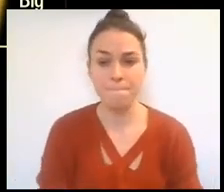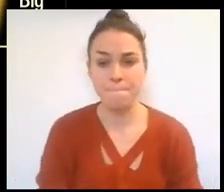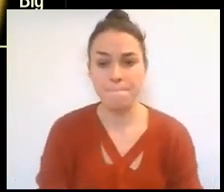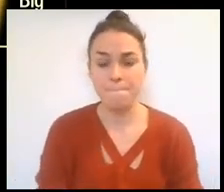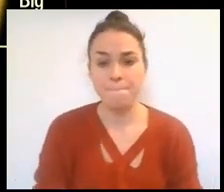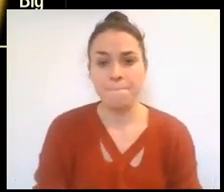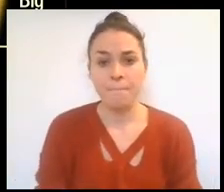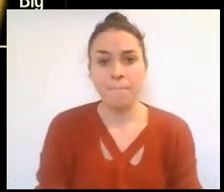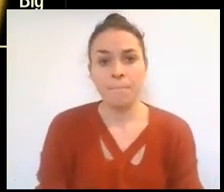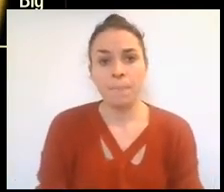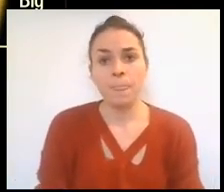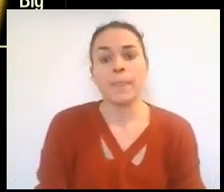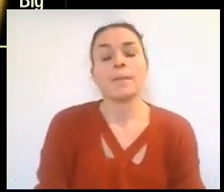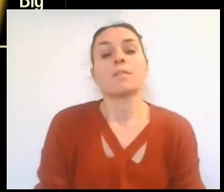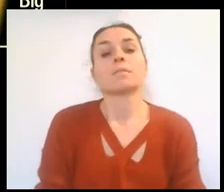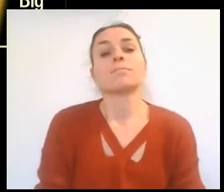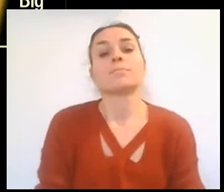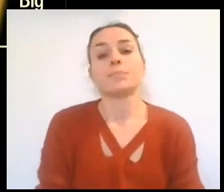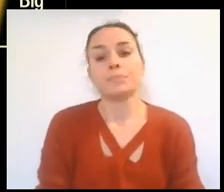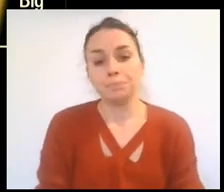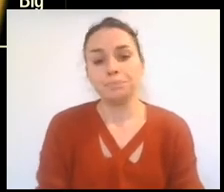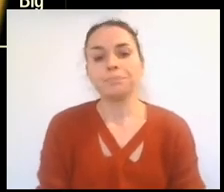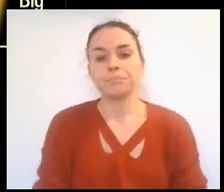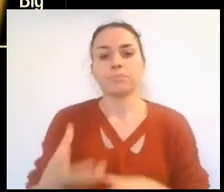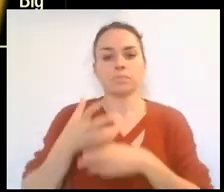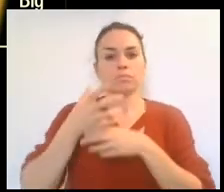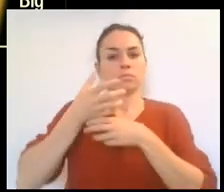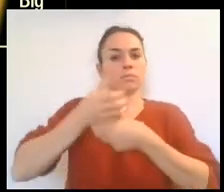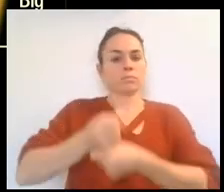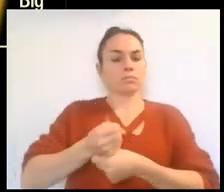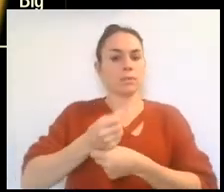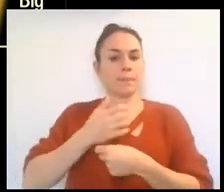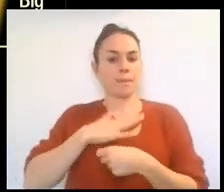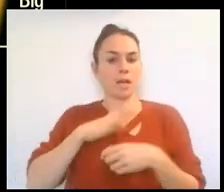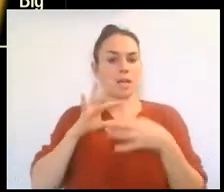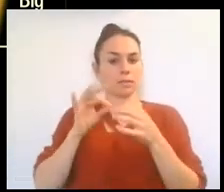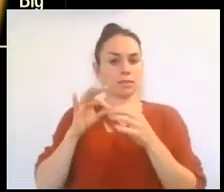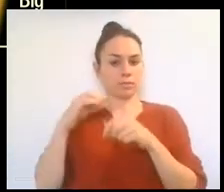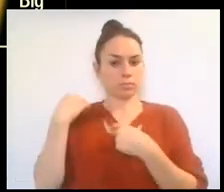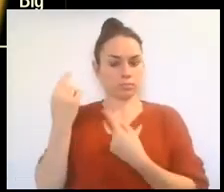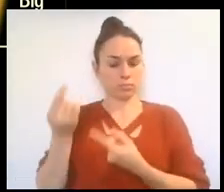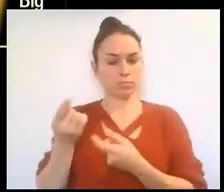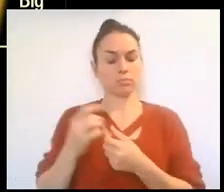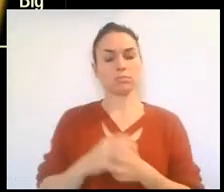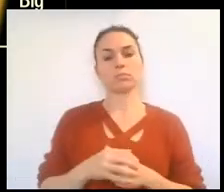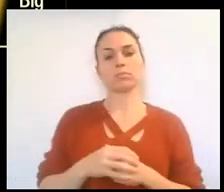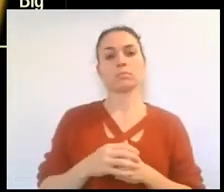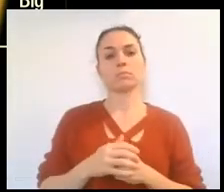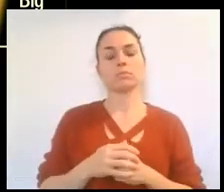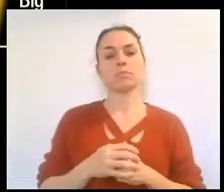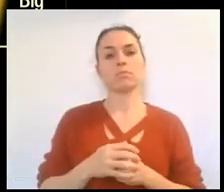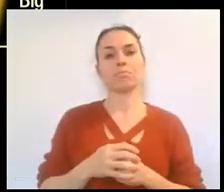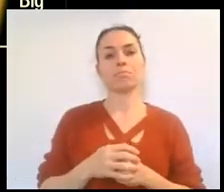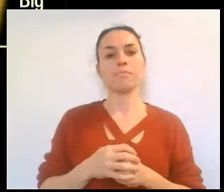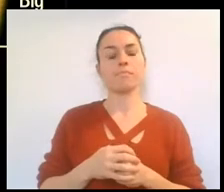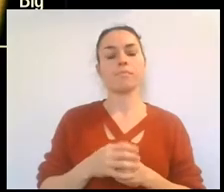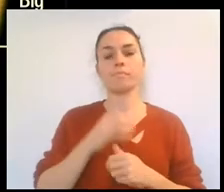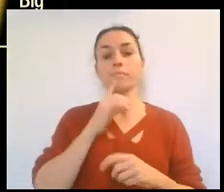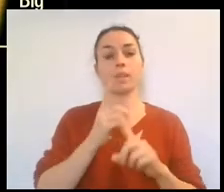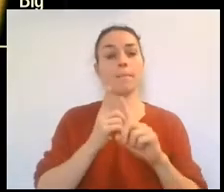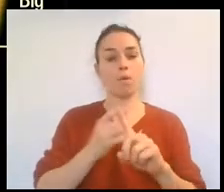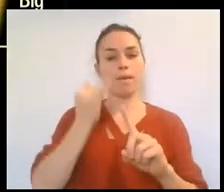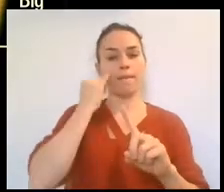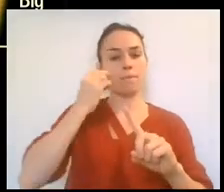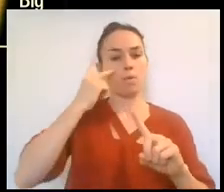So now to summarize, basically, if we look back in time, and here's a